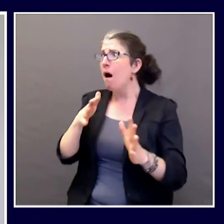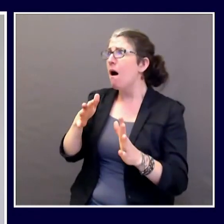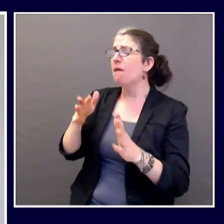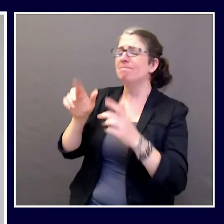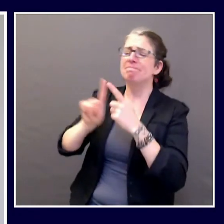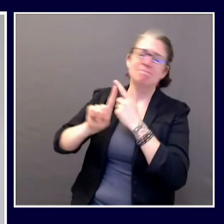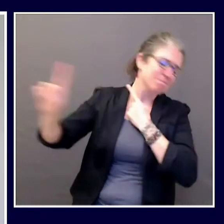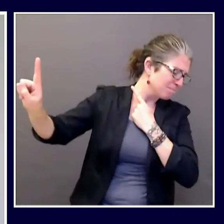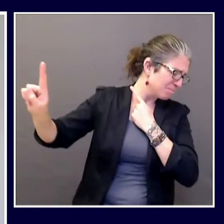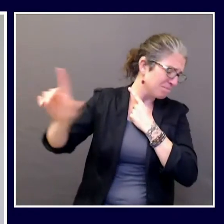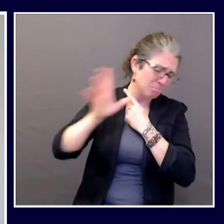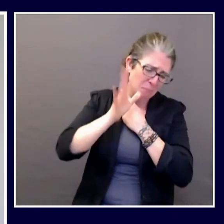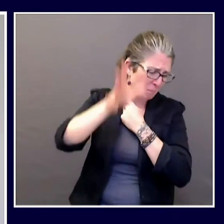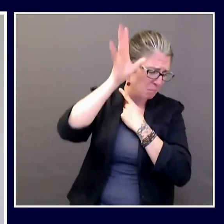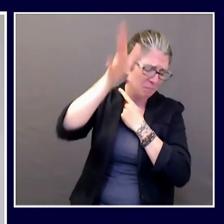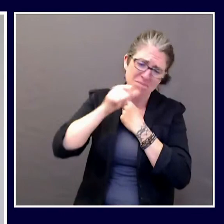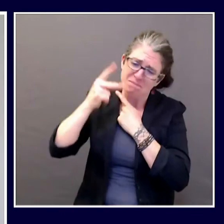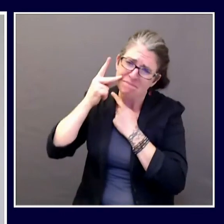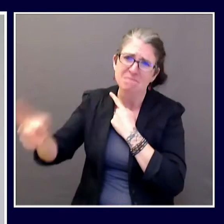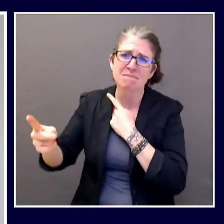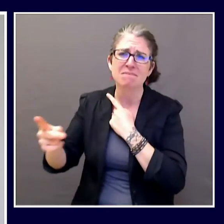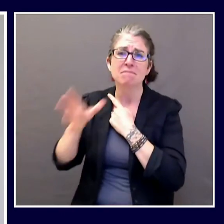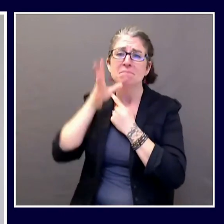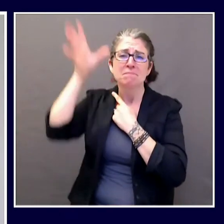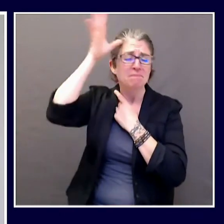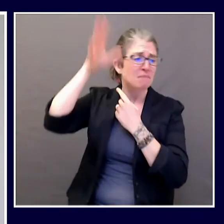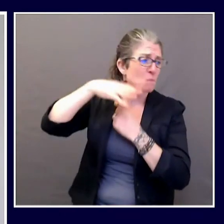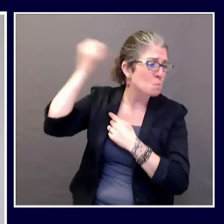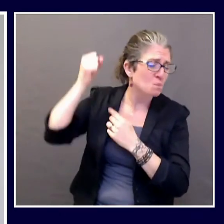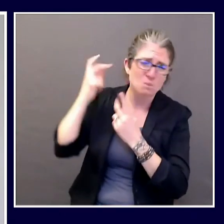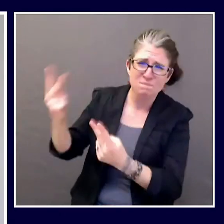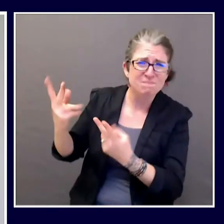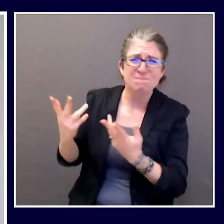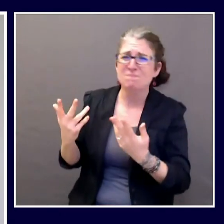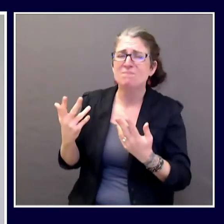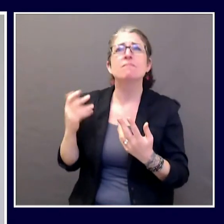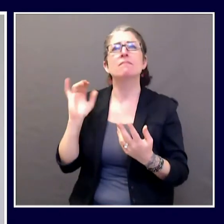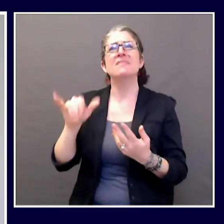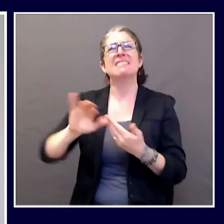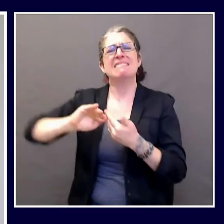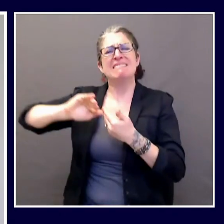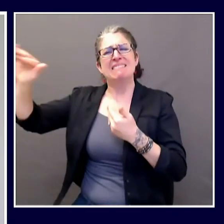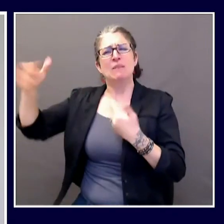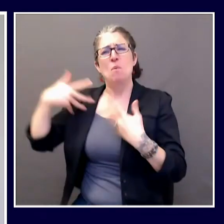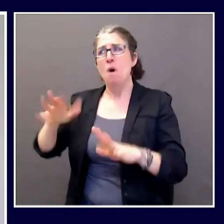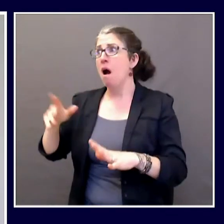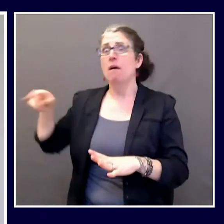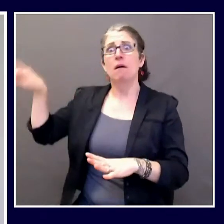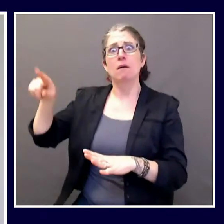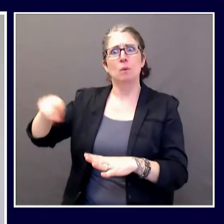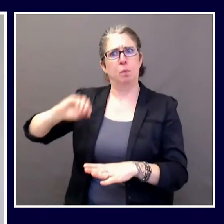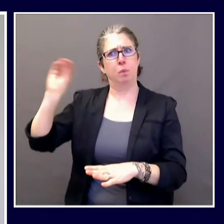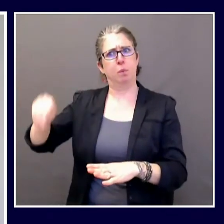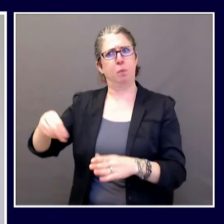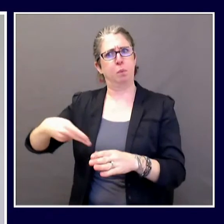state, they struggled with things that many of us might take for granted, like their next meal.